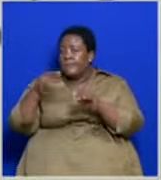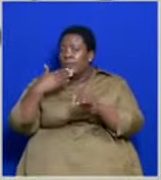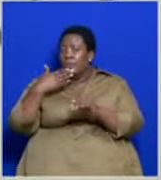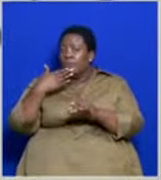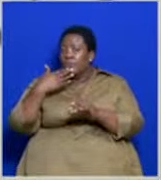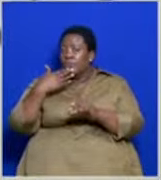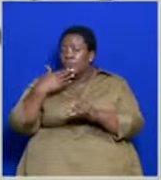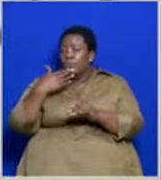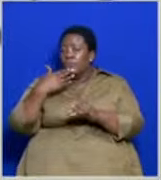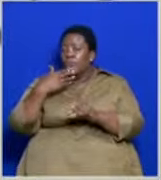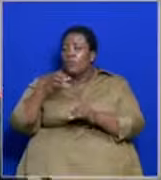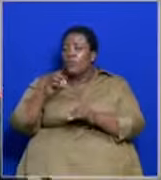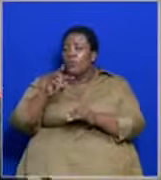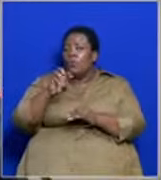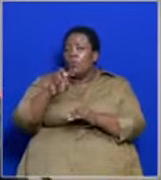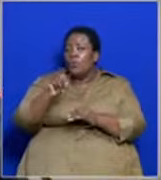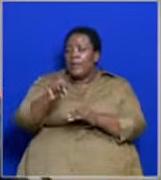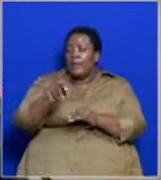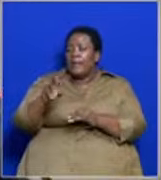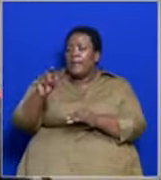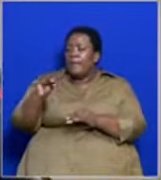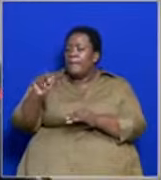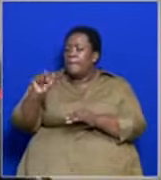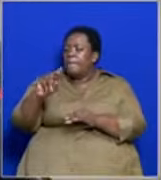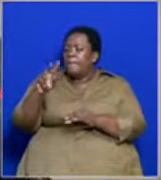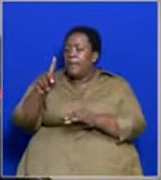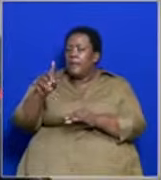if you go to page 66,